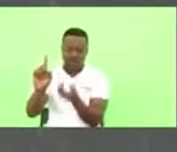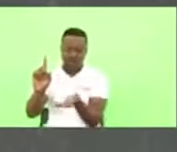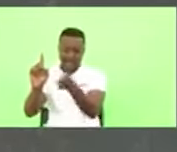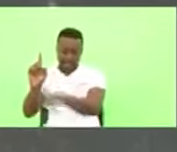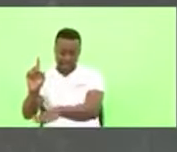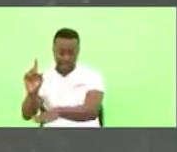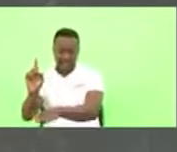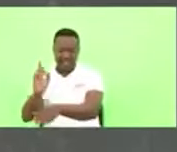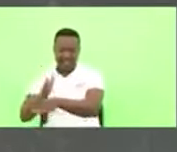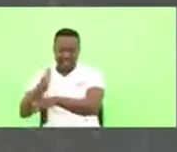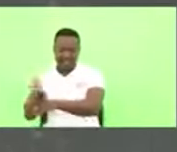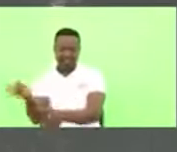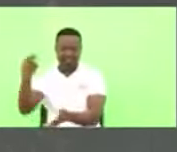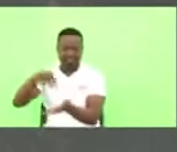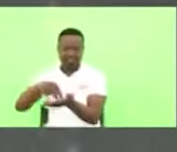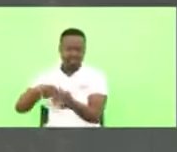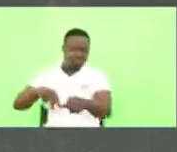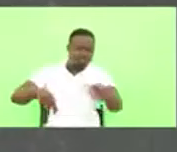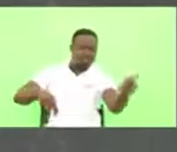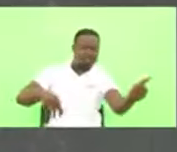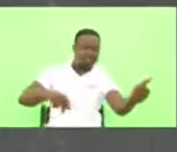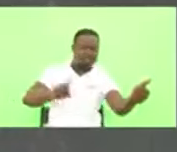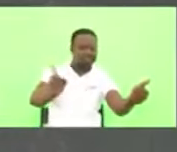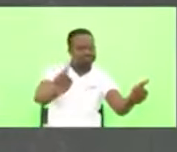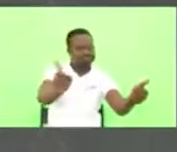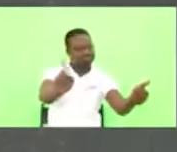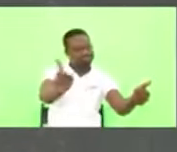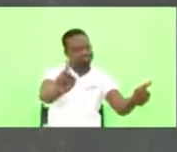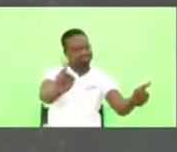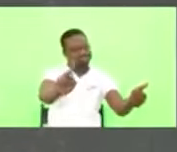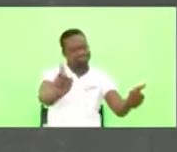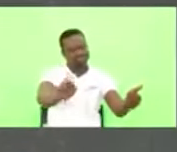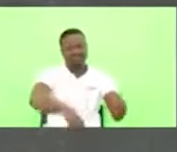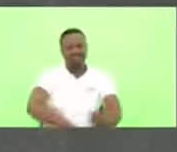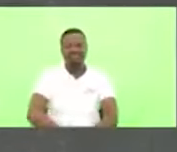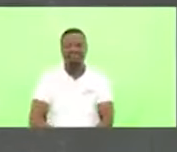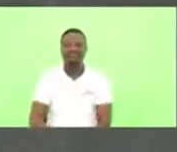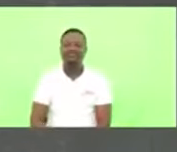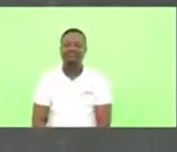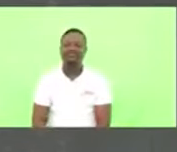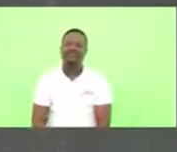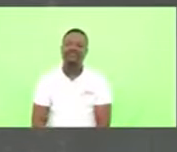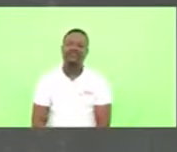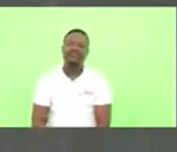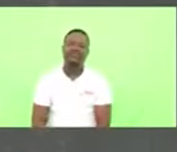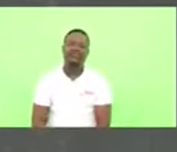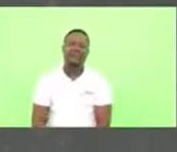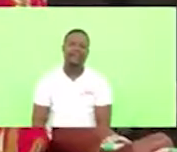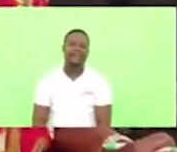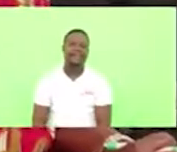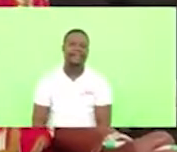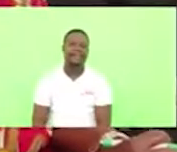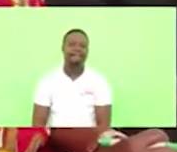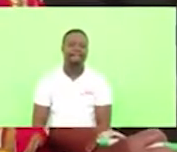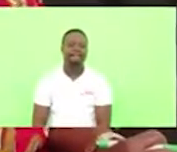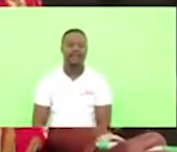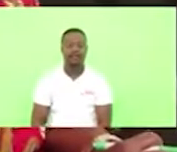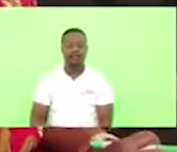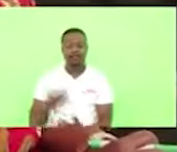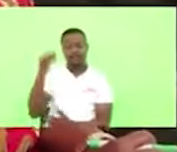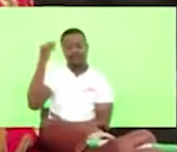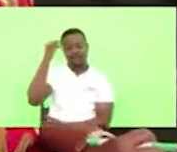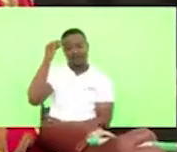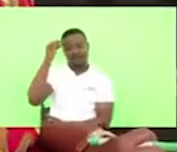it. No one will ever do that in this world again. The natural mind,